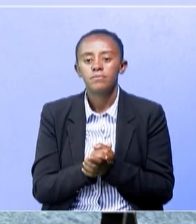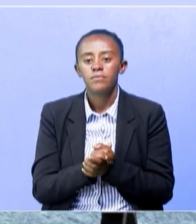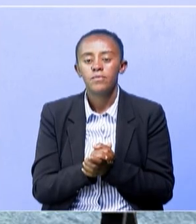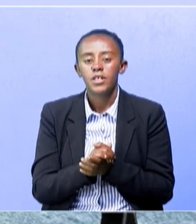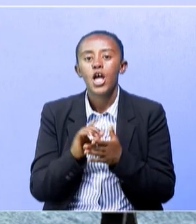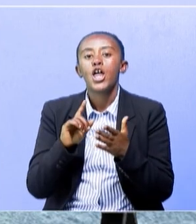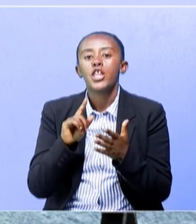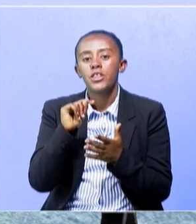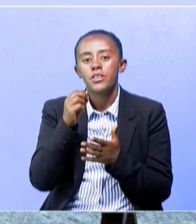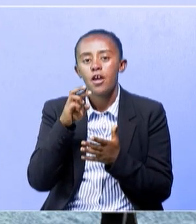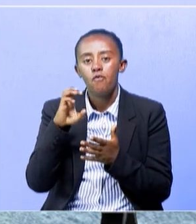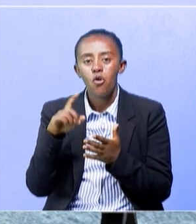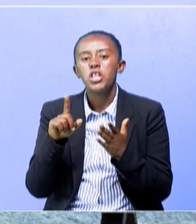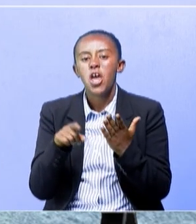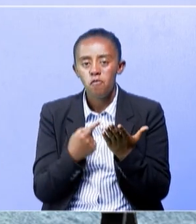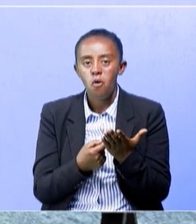therefore,